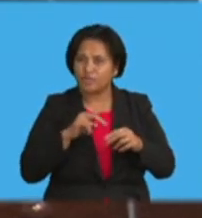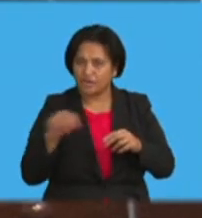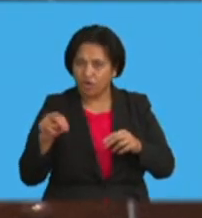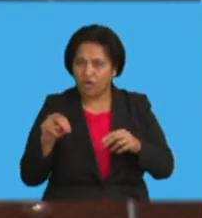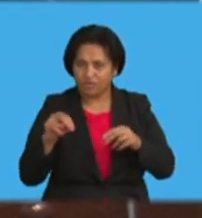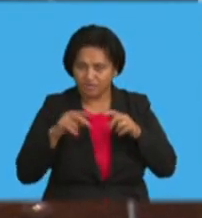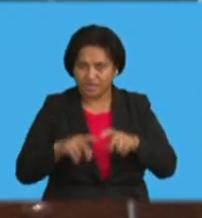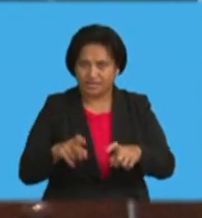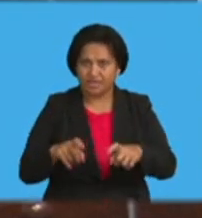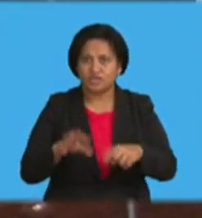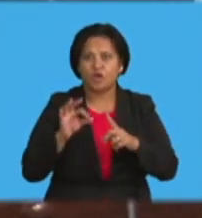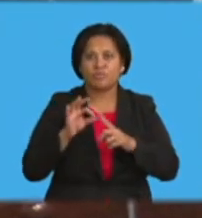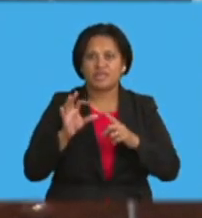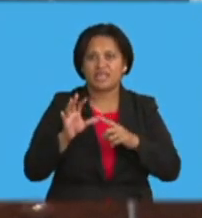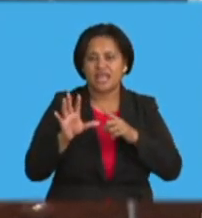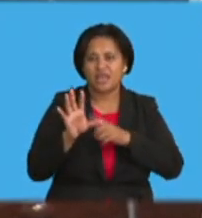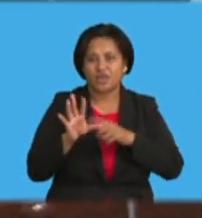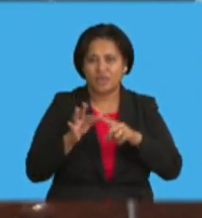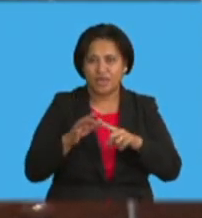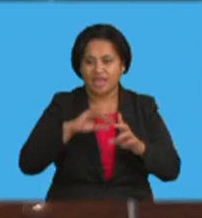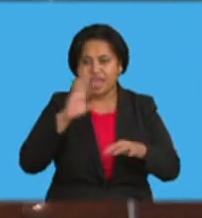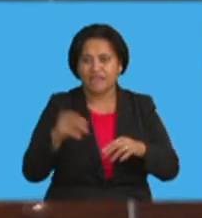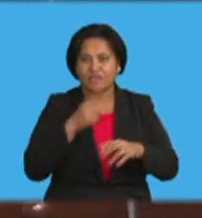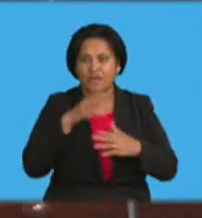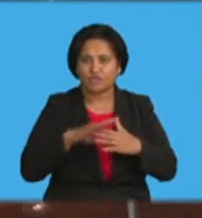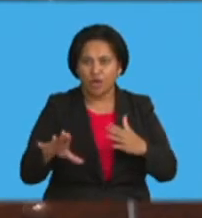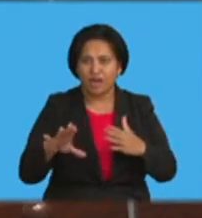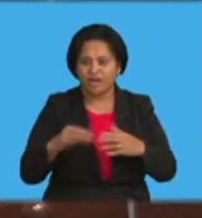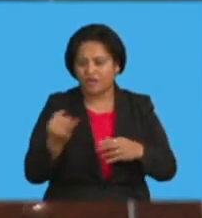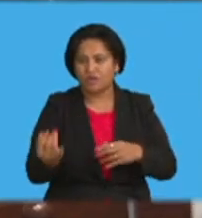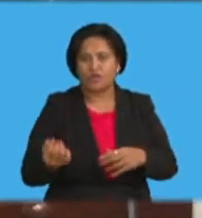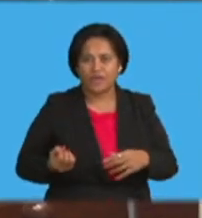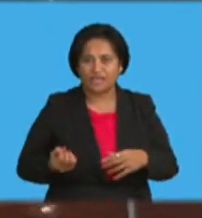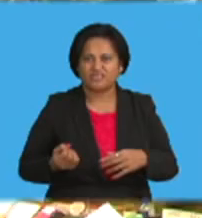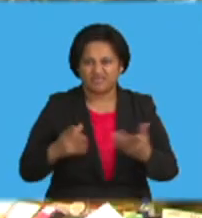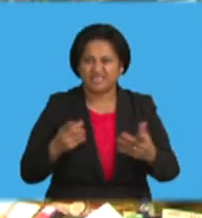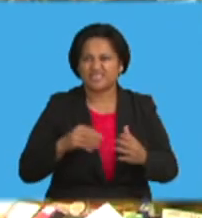pay as you earn is deducted from the first dollar of income derived in Fiji. Thank you, Madam Speaker.